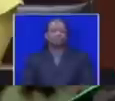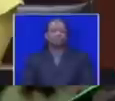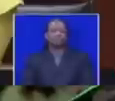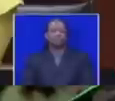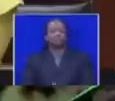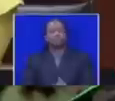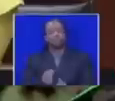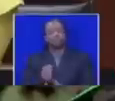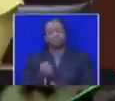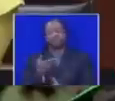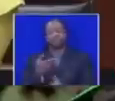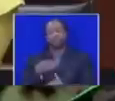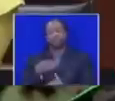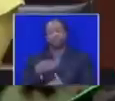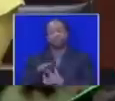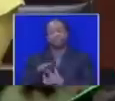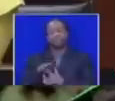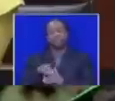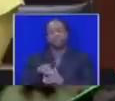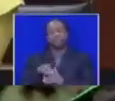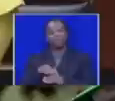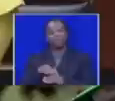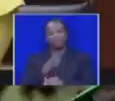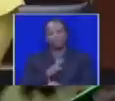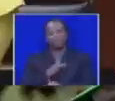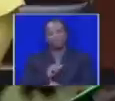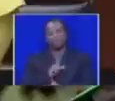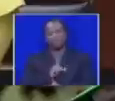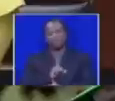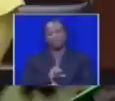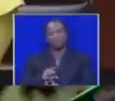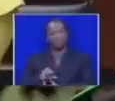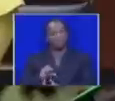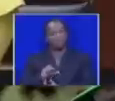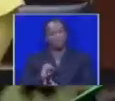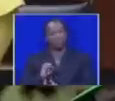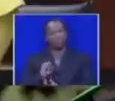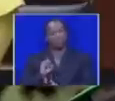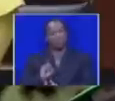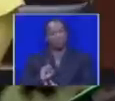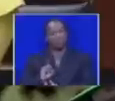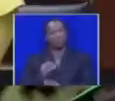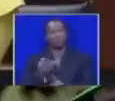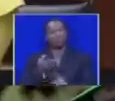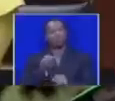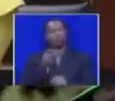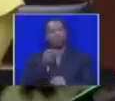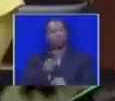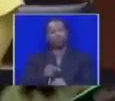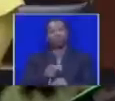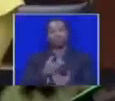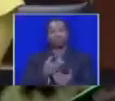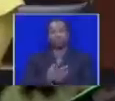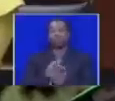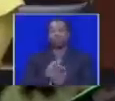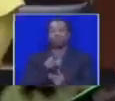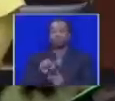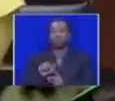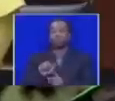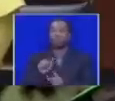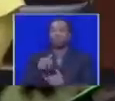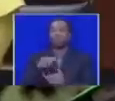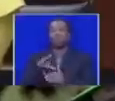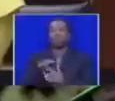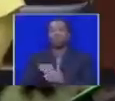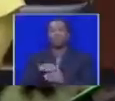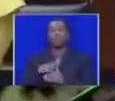grossly disorderly. Read 51 he together with or 52. He ordered the member to withdraw